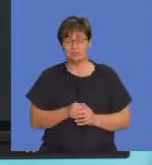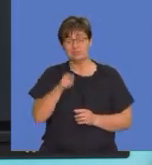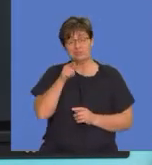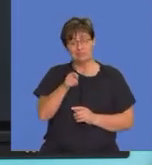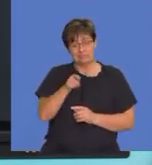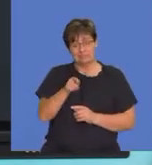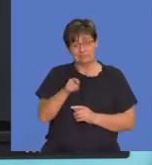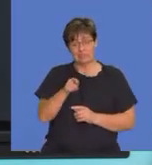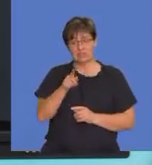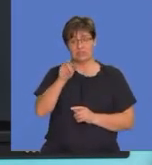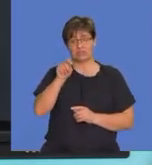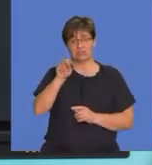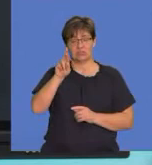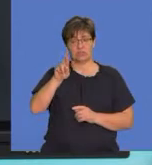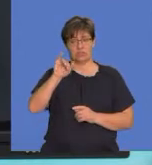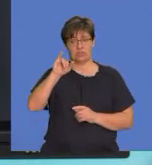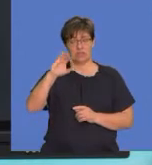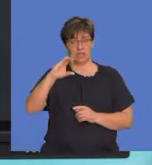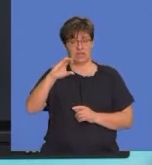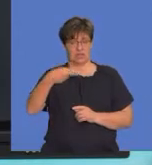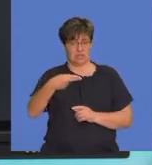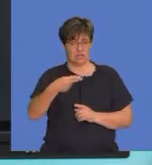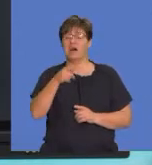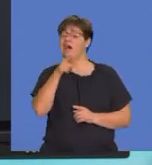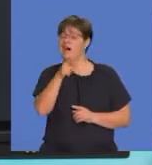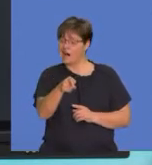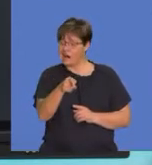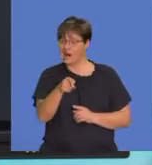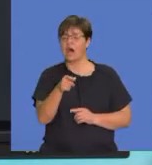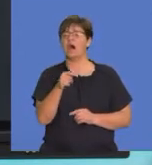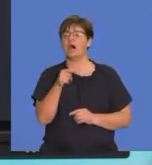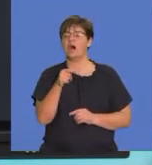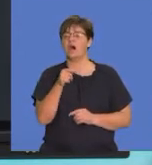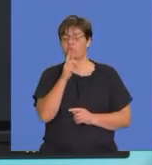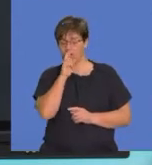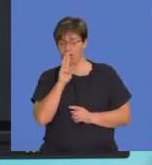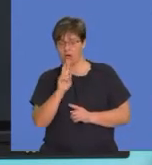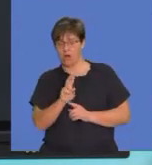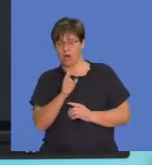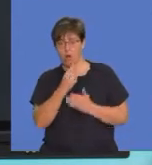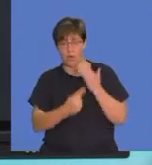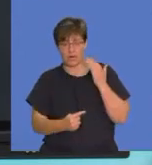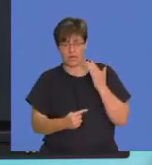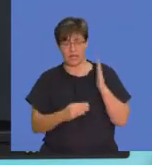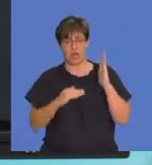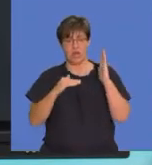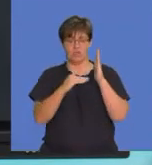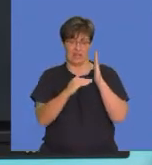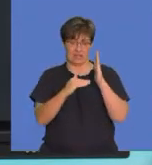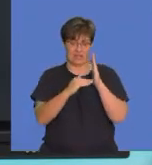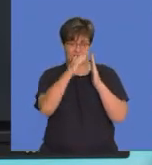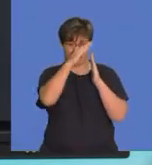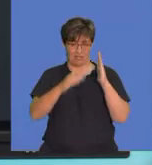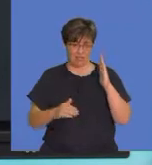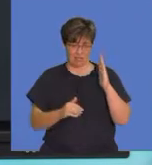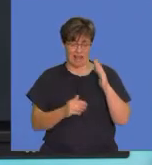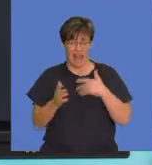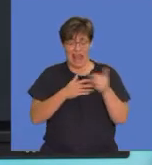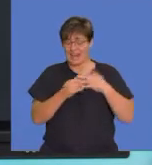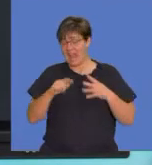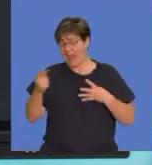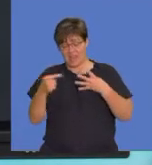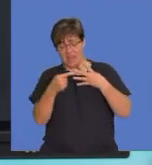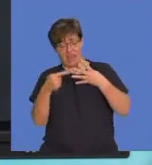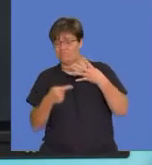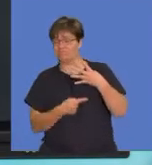trigonometry, at this level that we are doing it in, we can only use right-angled triangles and not any